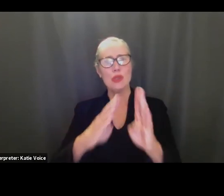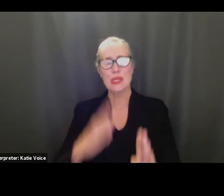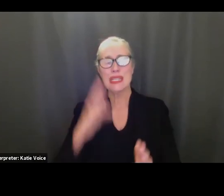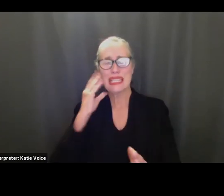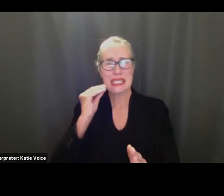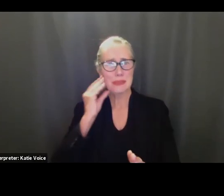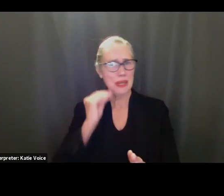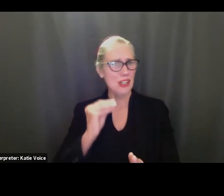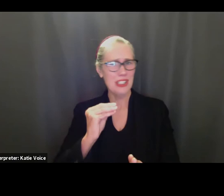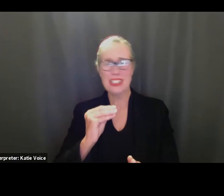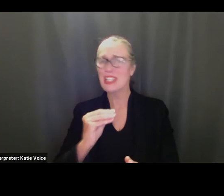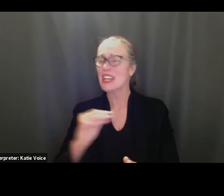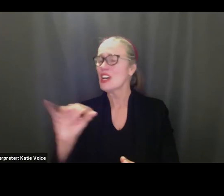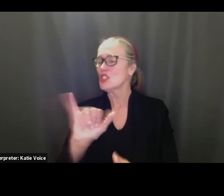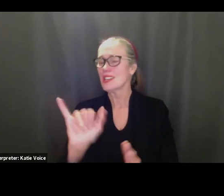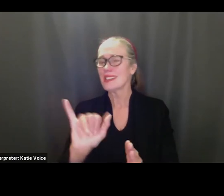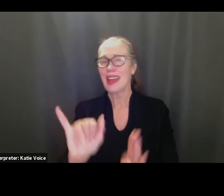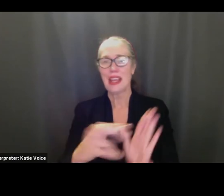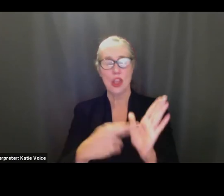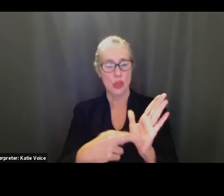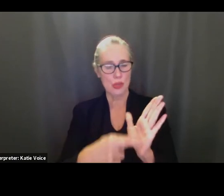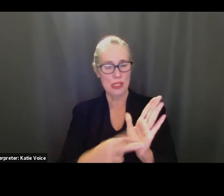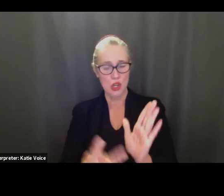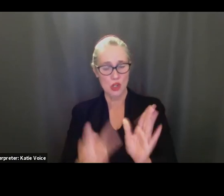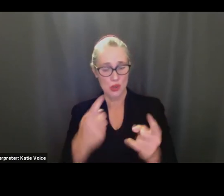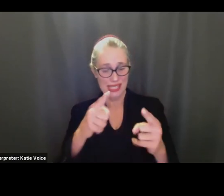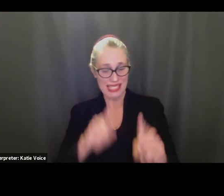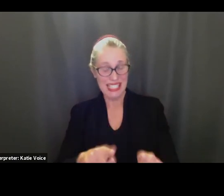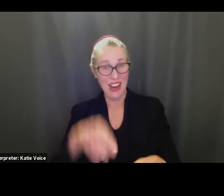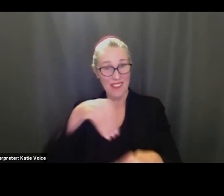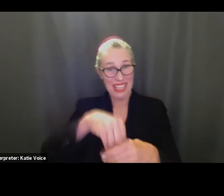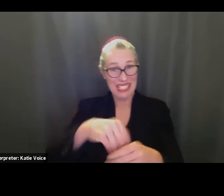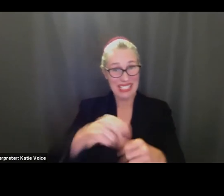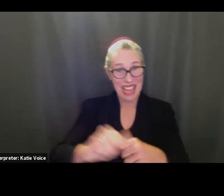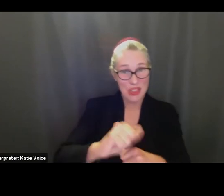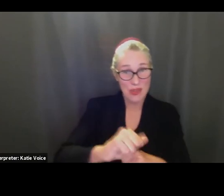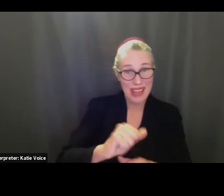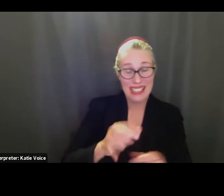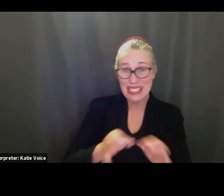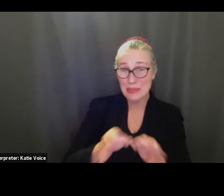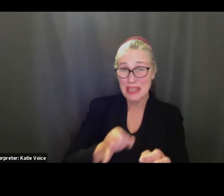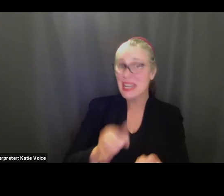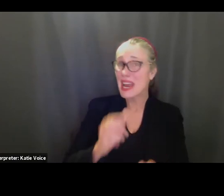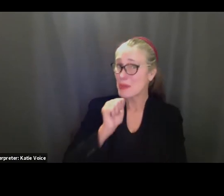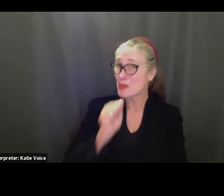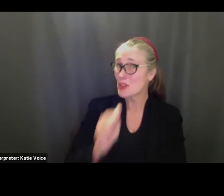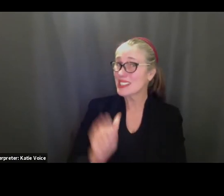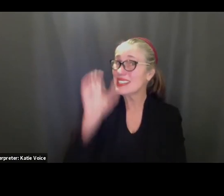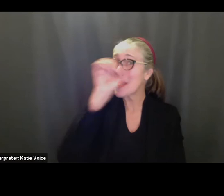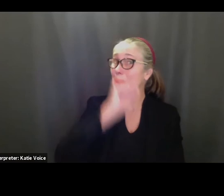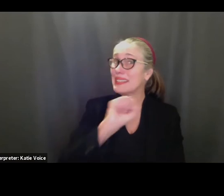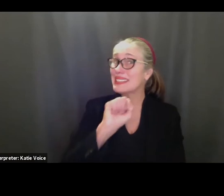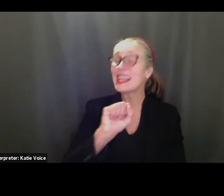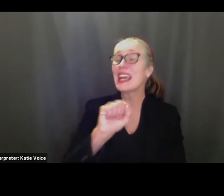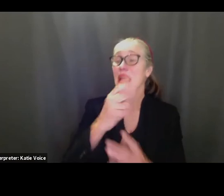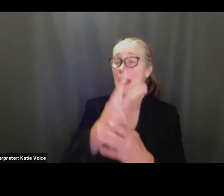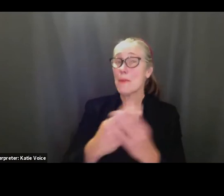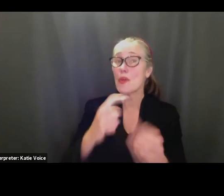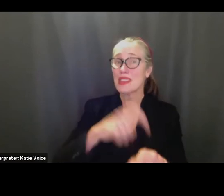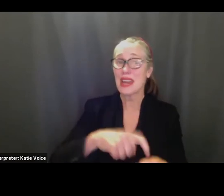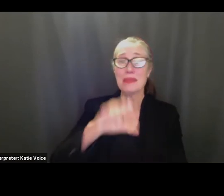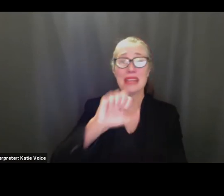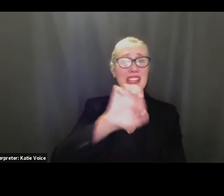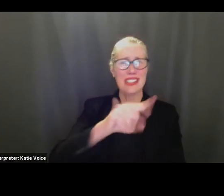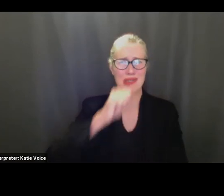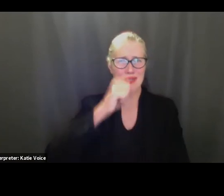those reported in the research the two instances of inside threats that were spoken about today i'm sure it wasn't lost on everyone that in both of those instances the srd wasn't